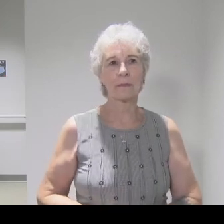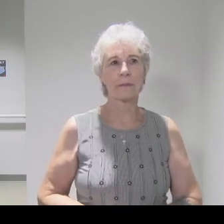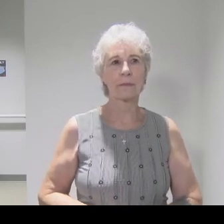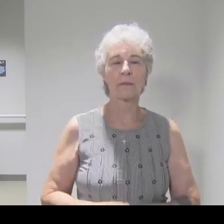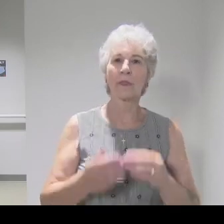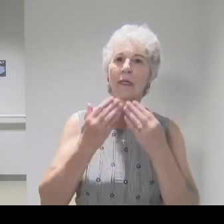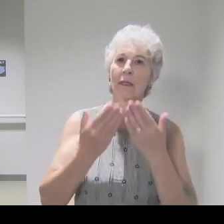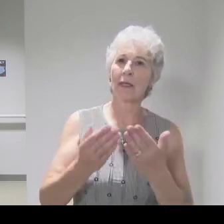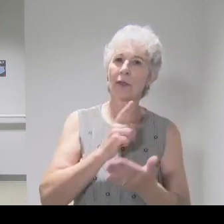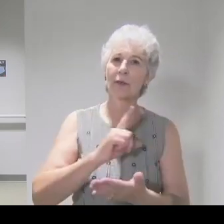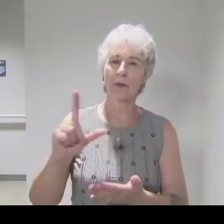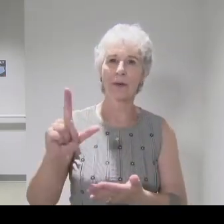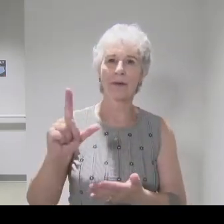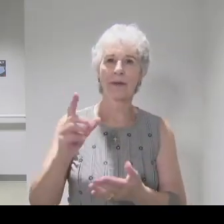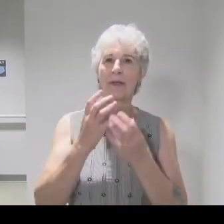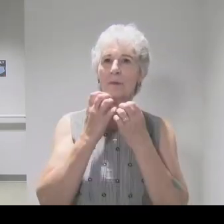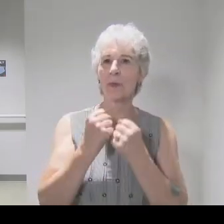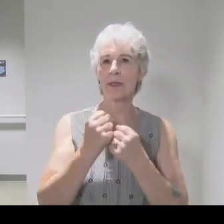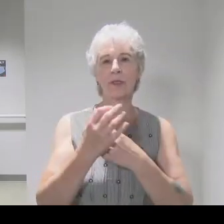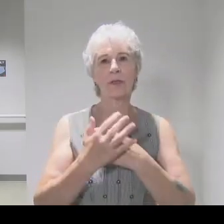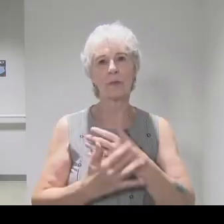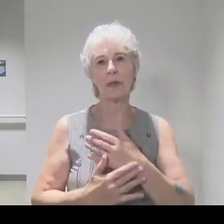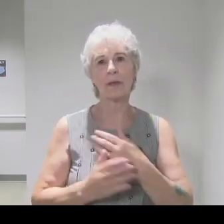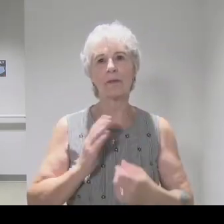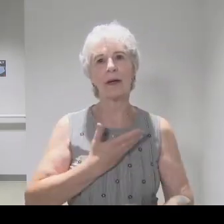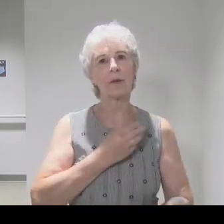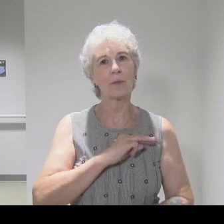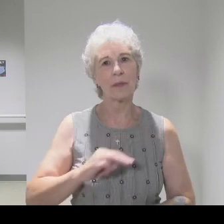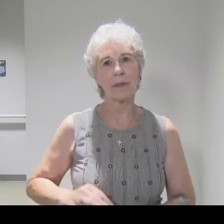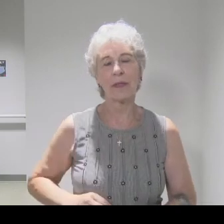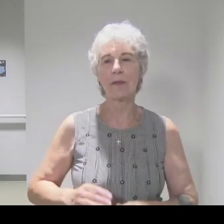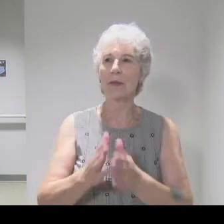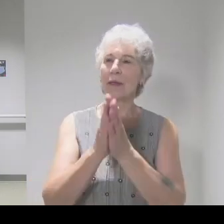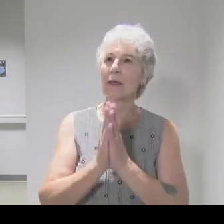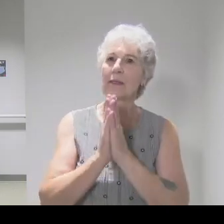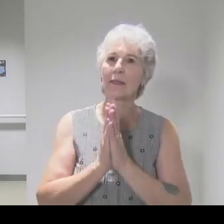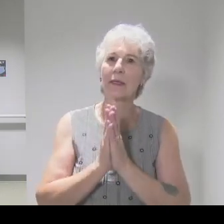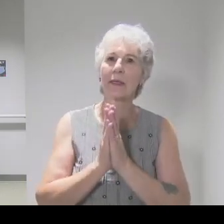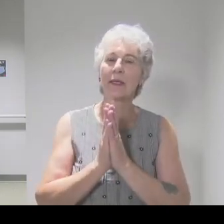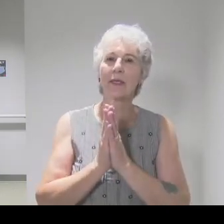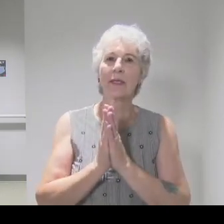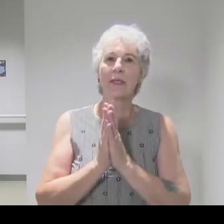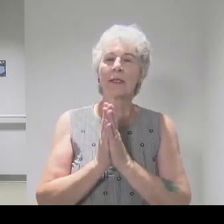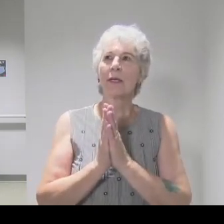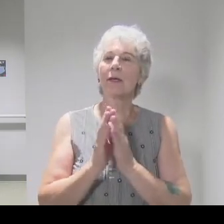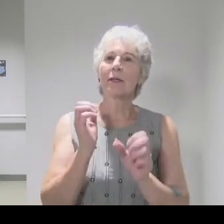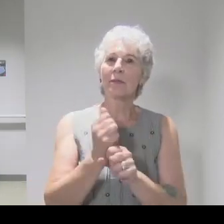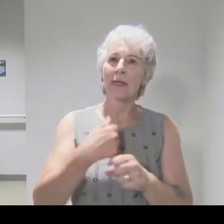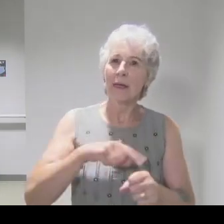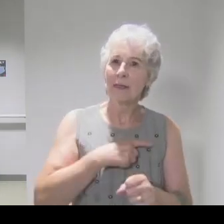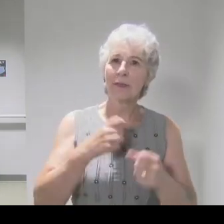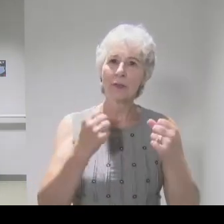Thank you, dear Lord, for the precious blood of our Messiah. And we ask that you embolden us to live for him as he died for